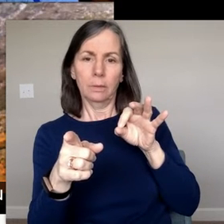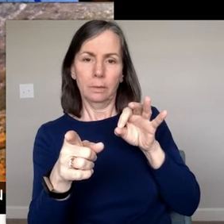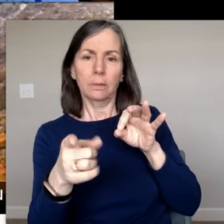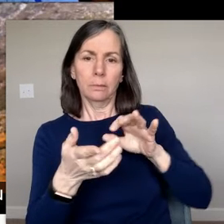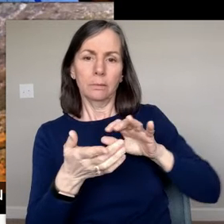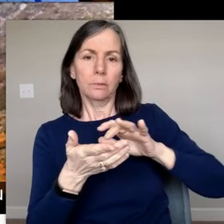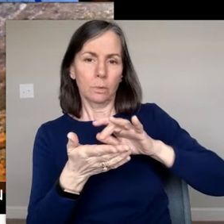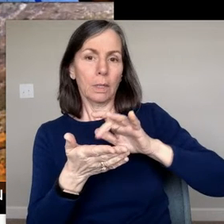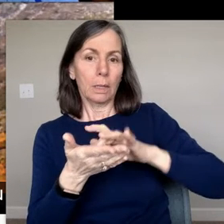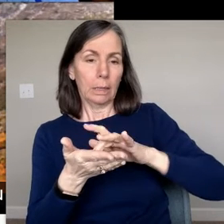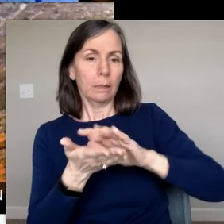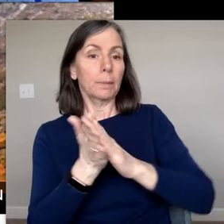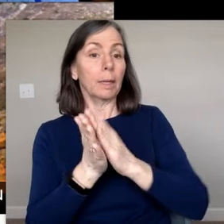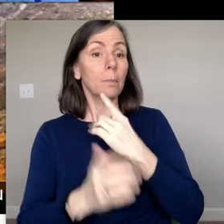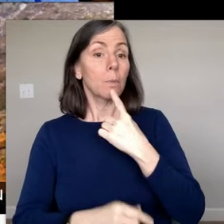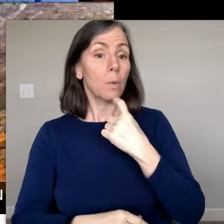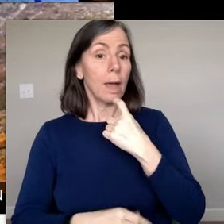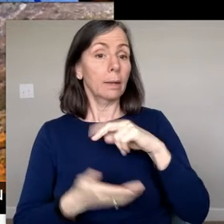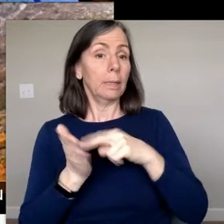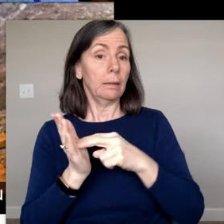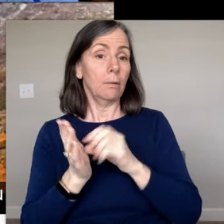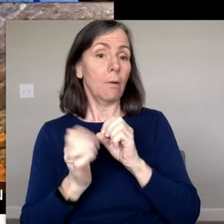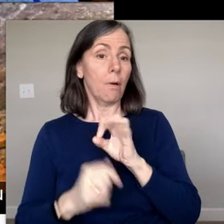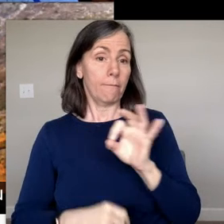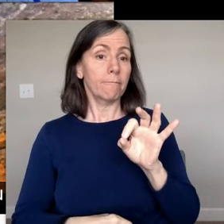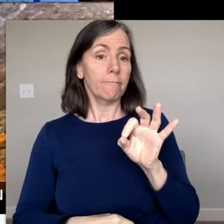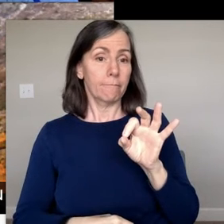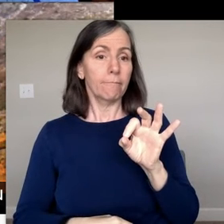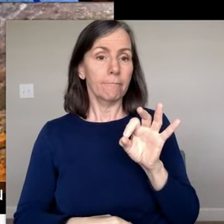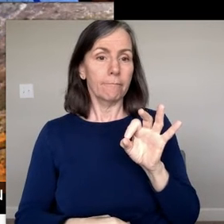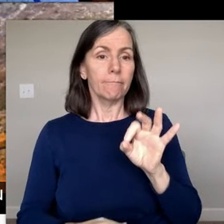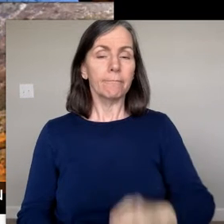So the microphone button should be red.